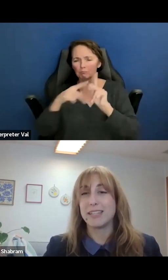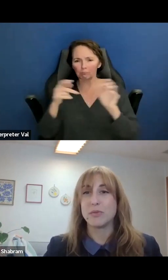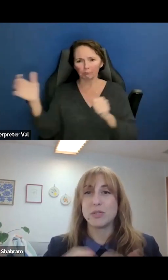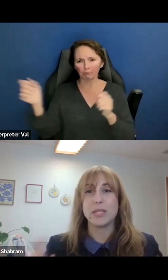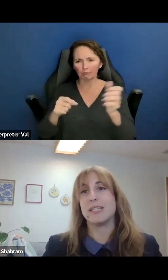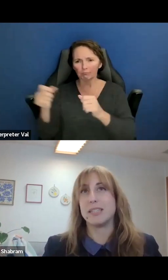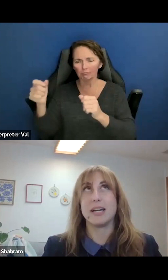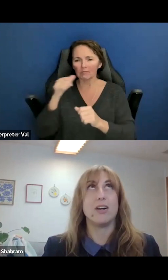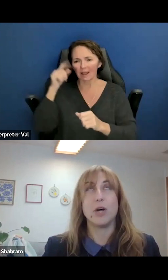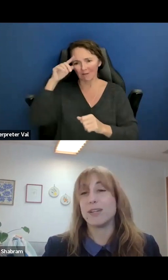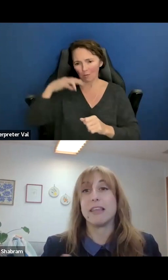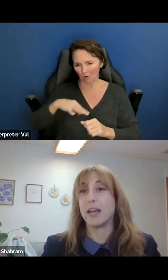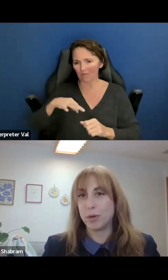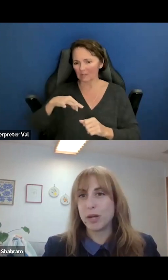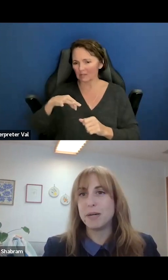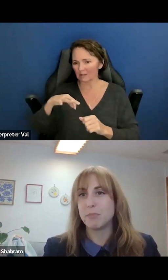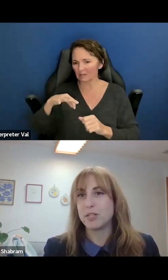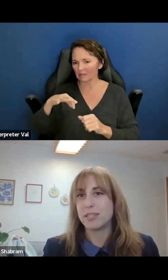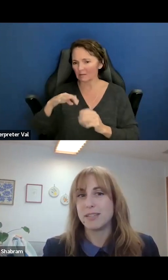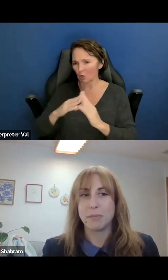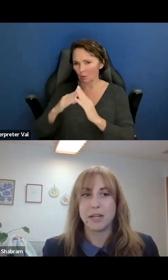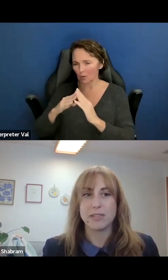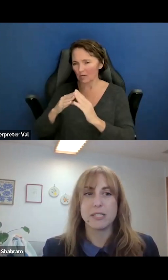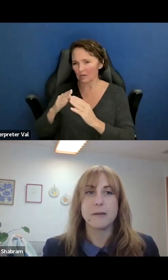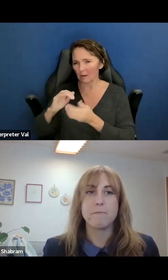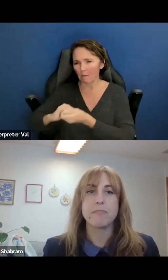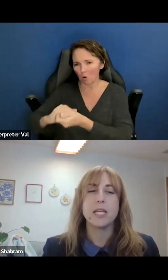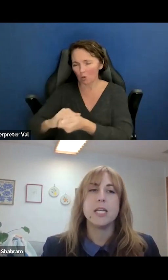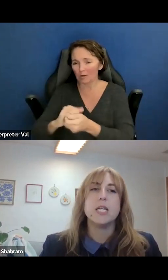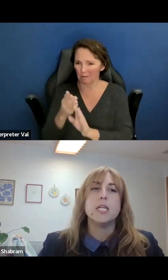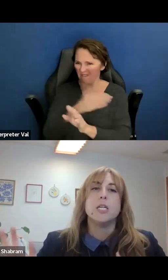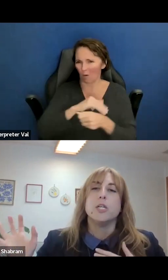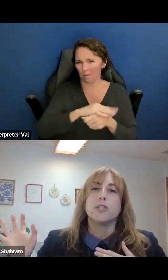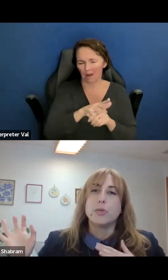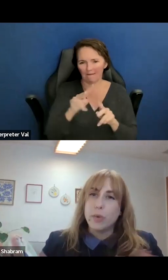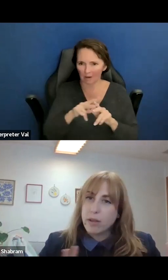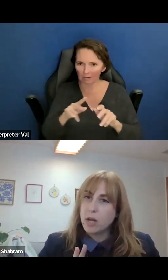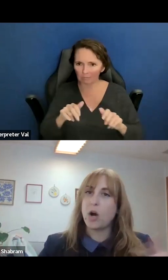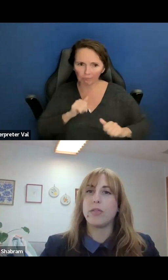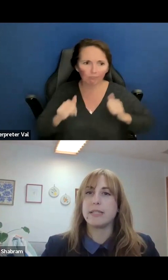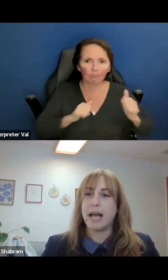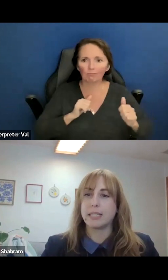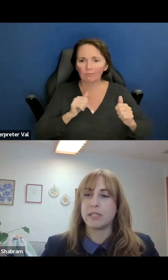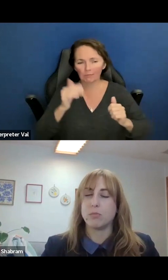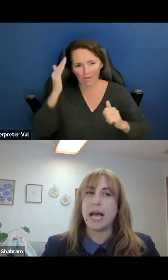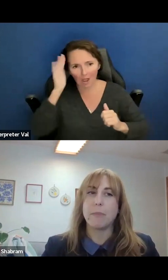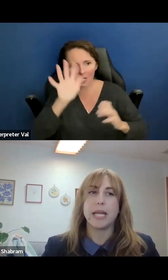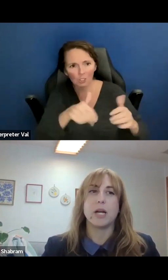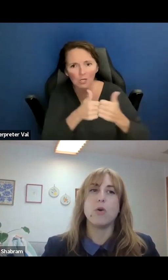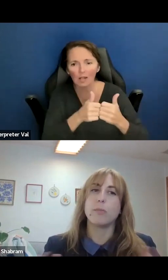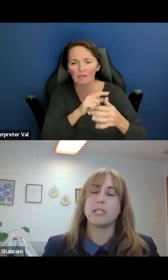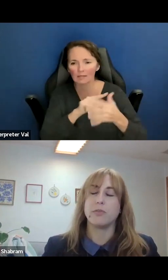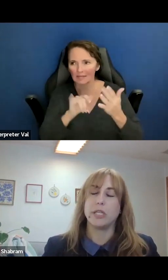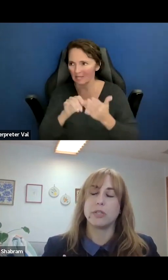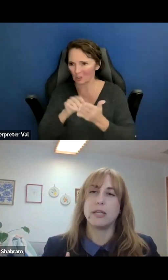things to light. So this really is honestly their program as much as it is anybody else's. So knowing all this activism was